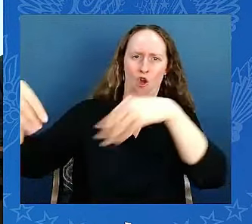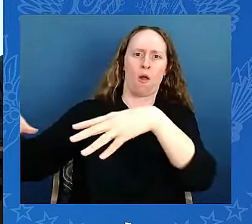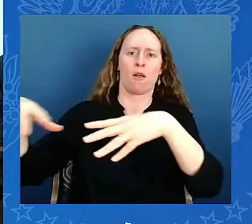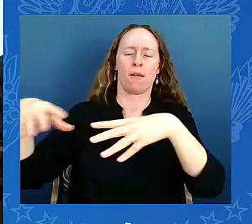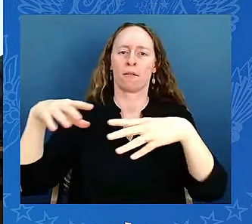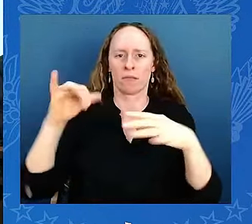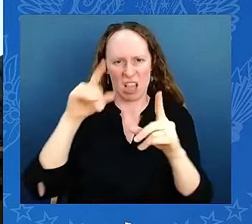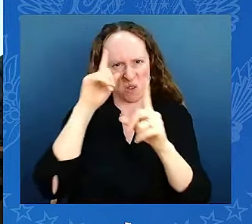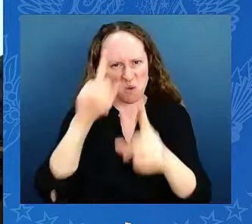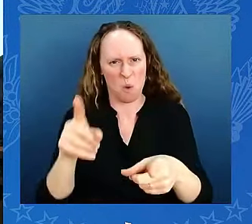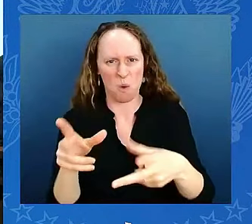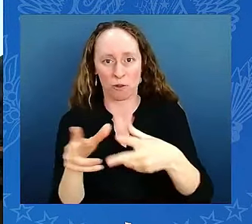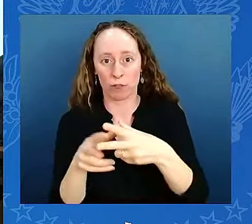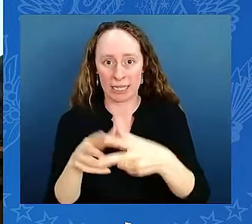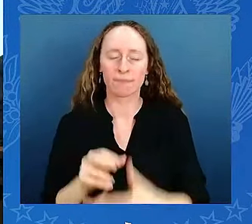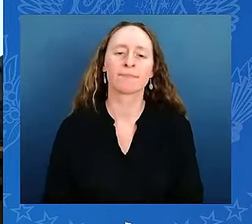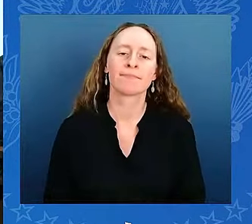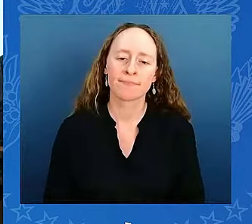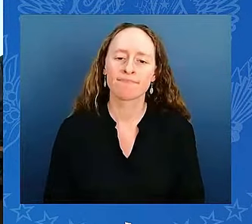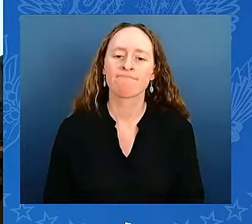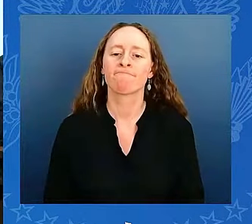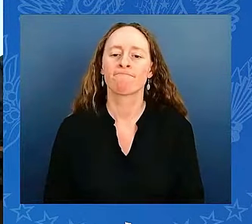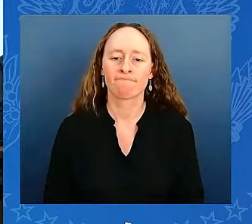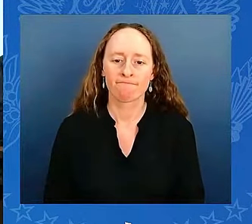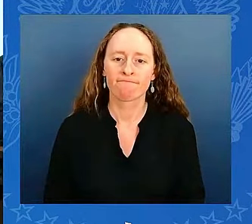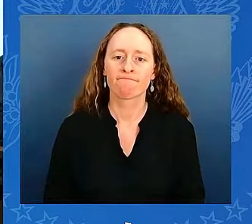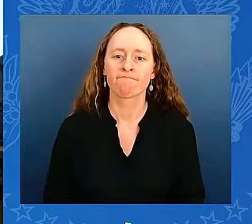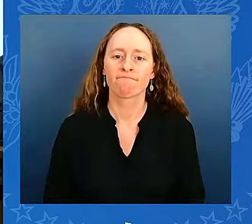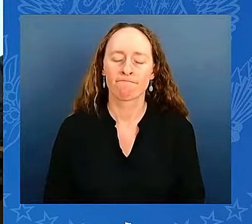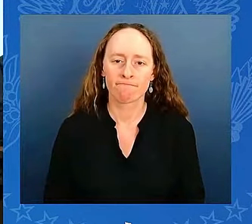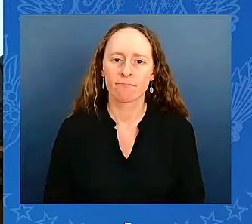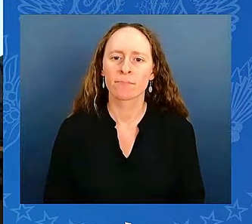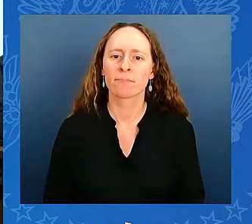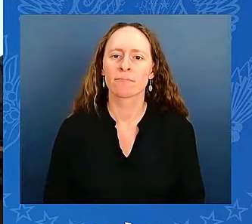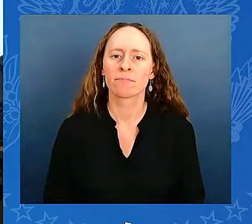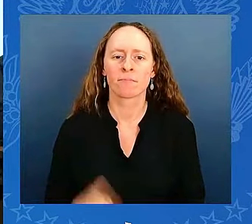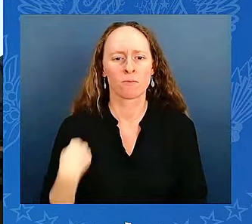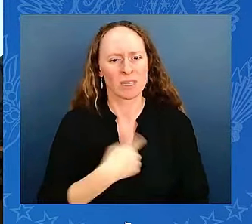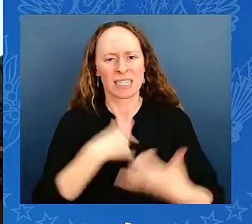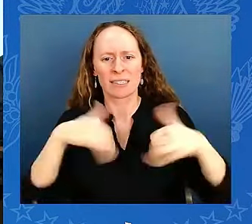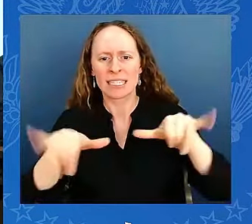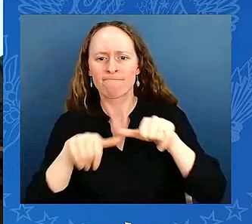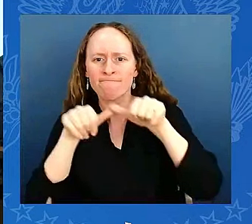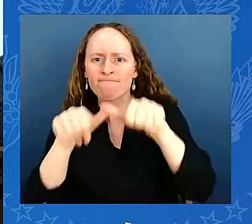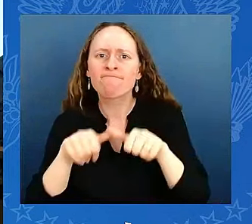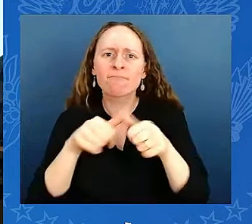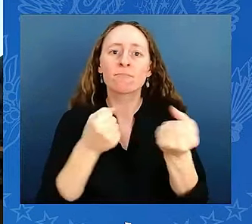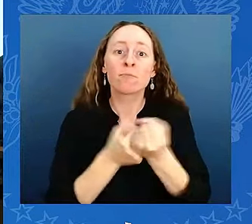Coordination Center in the West to continue to support our local jurisdictions in the critical work that they do.